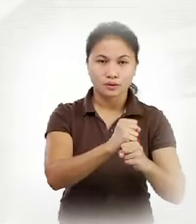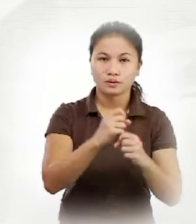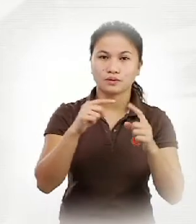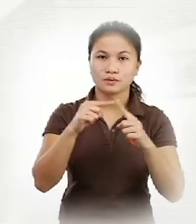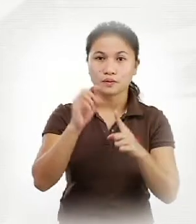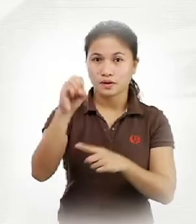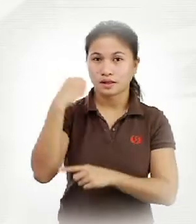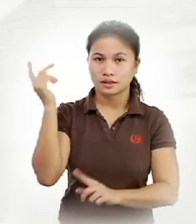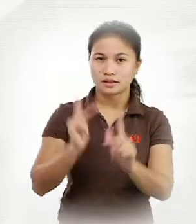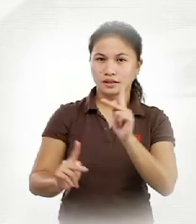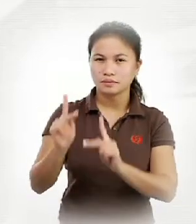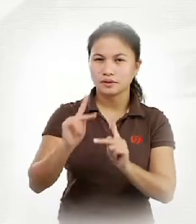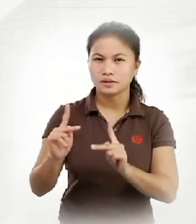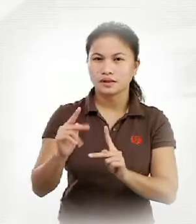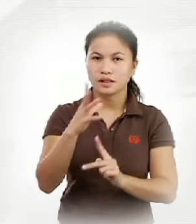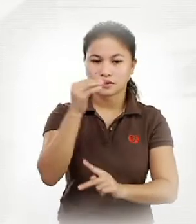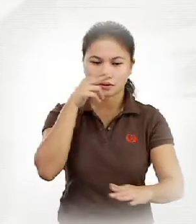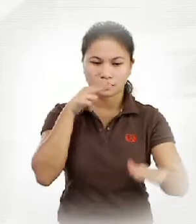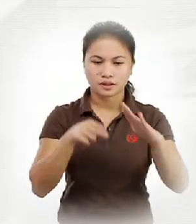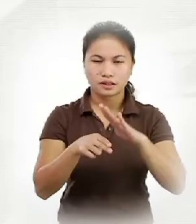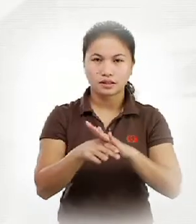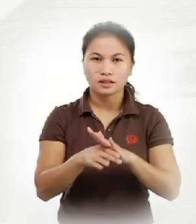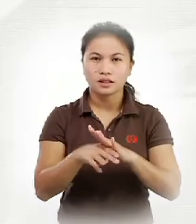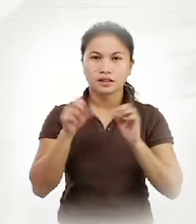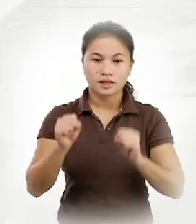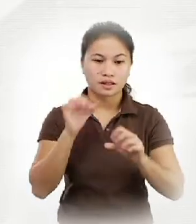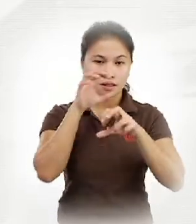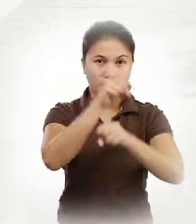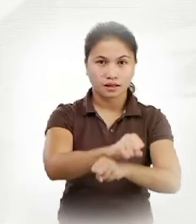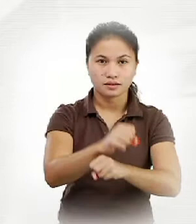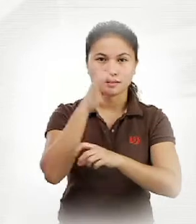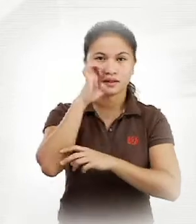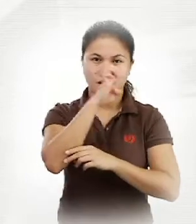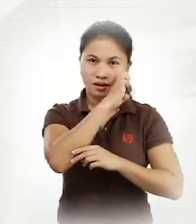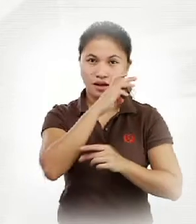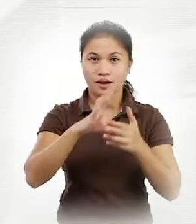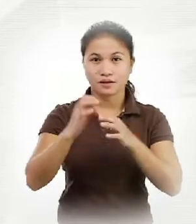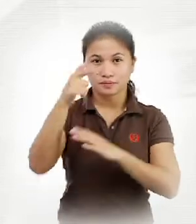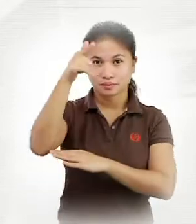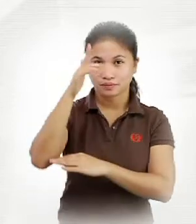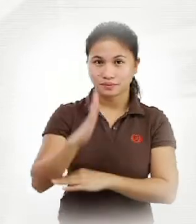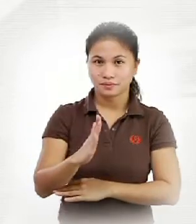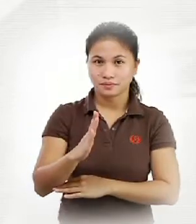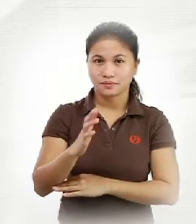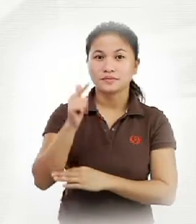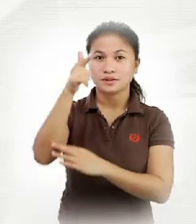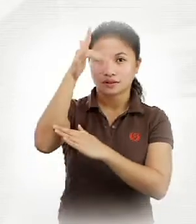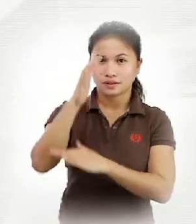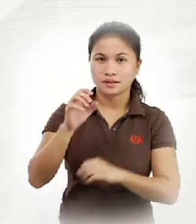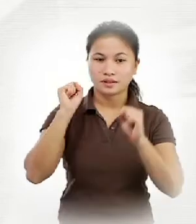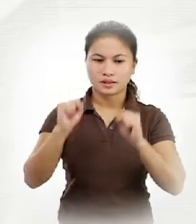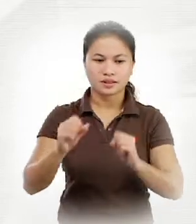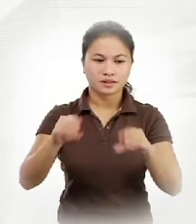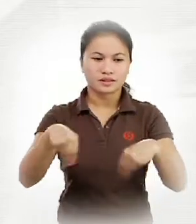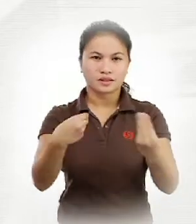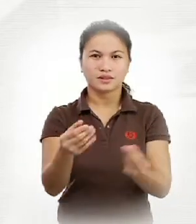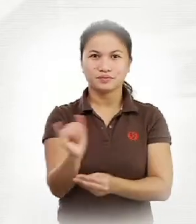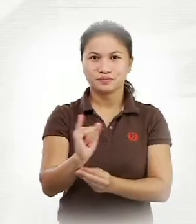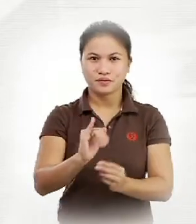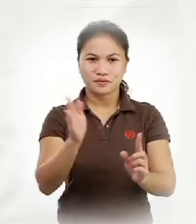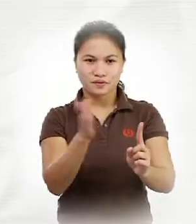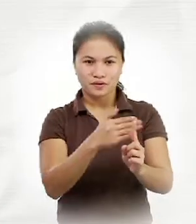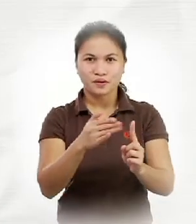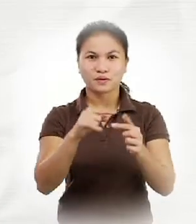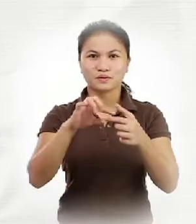humility catches the eye of God, and God gives favors to a humble person.